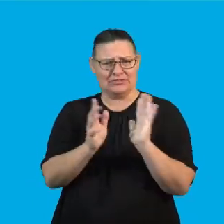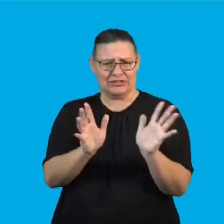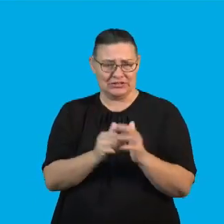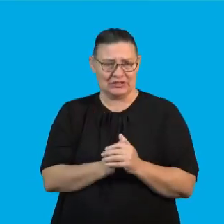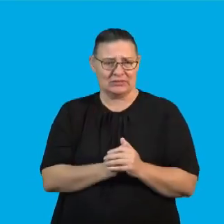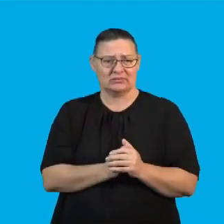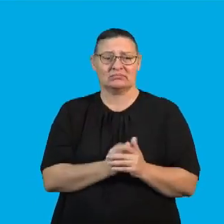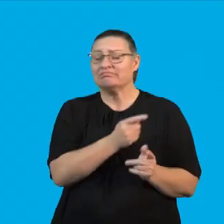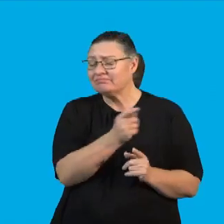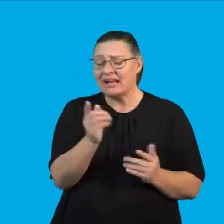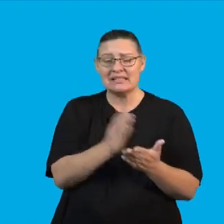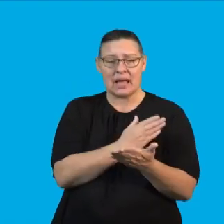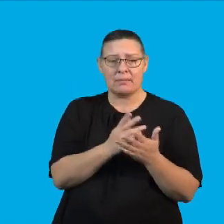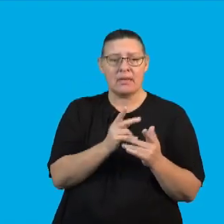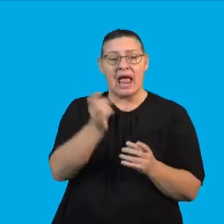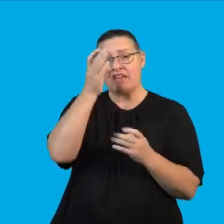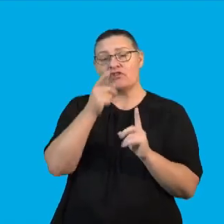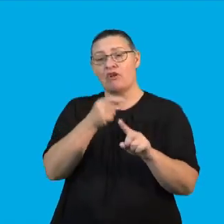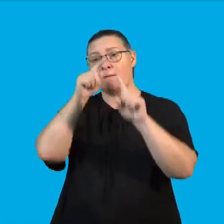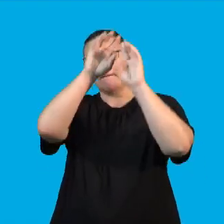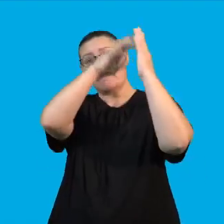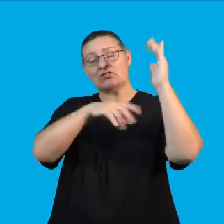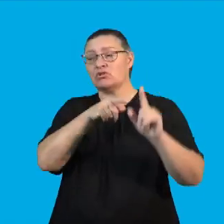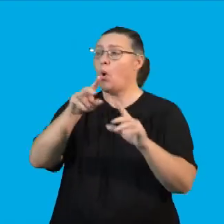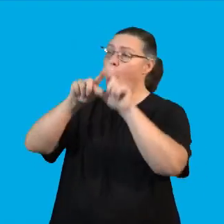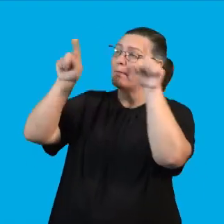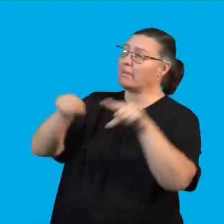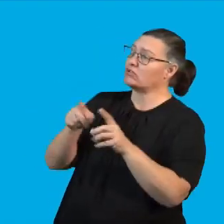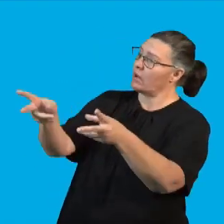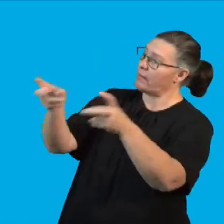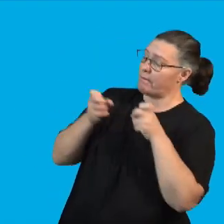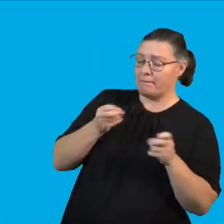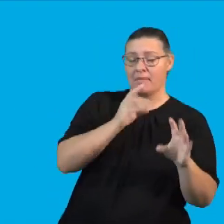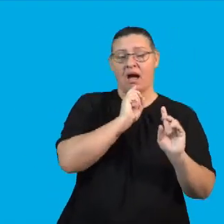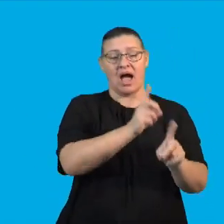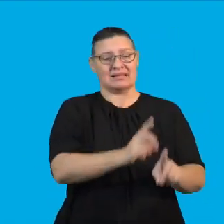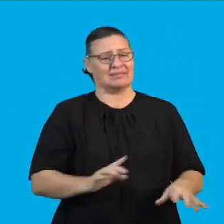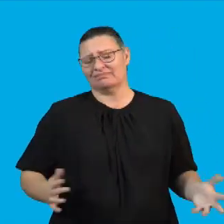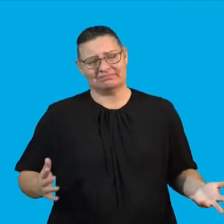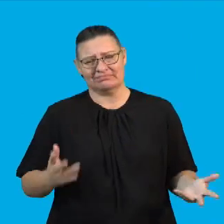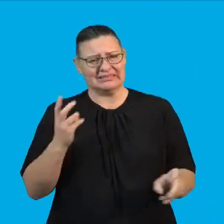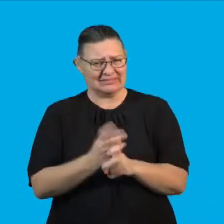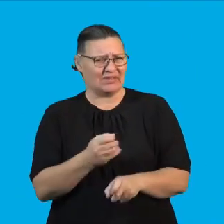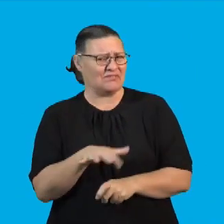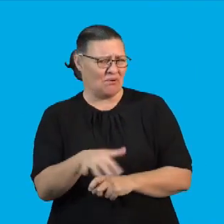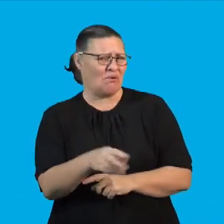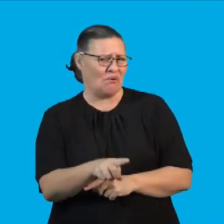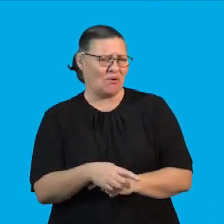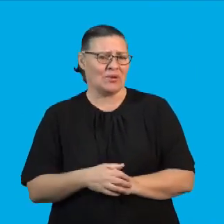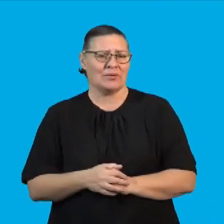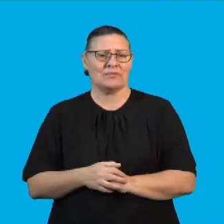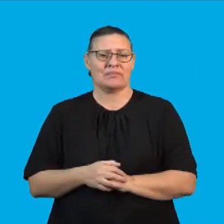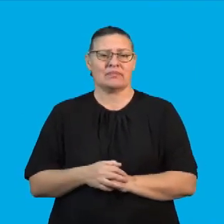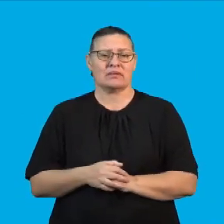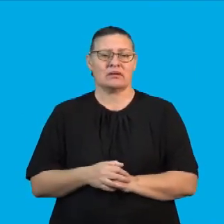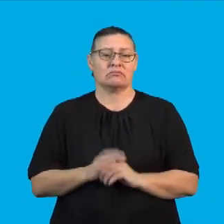them. Learners cannot extract relevant information from passages, diagrams, and graphs, provided we are now able to